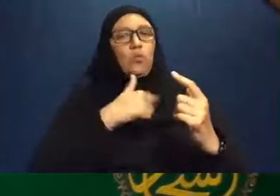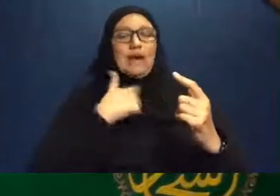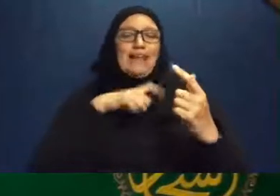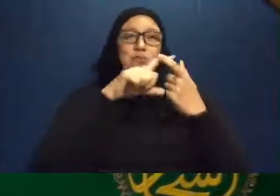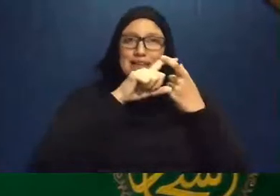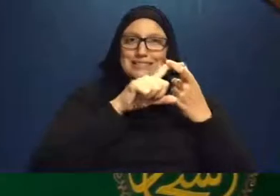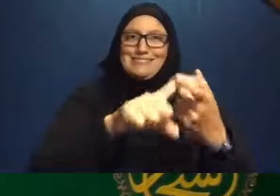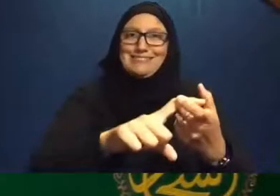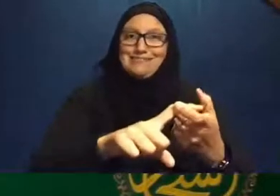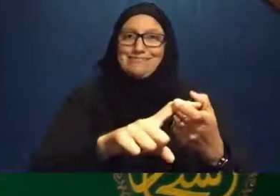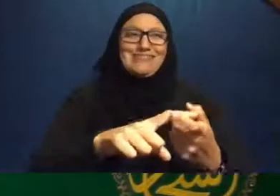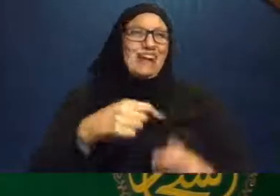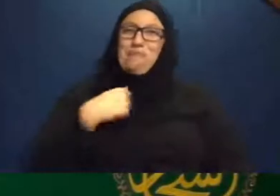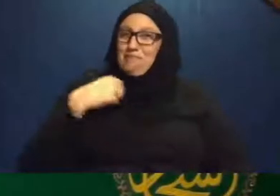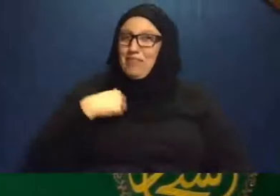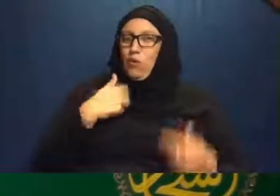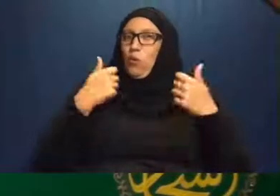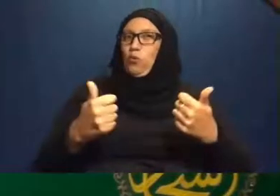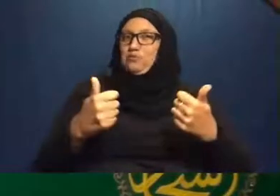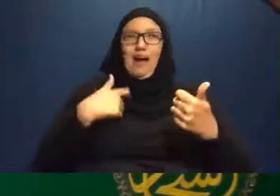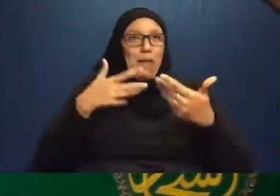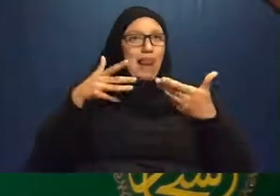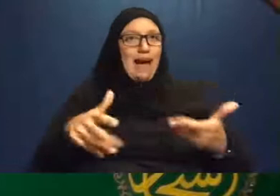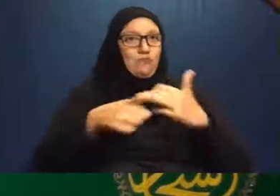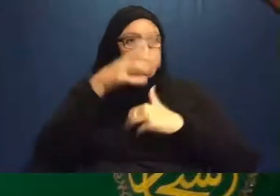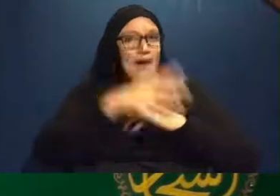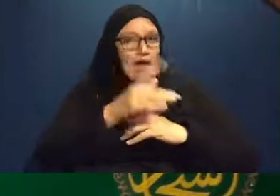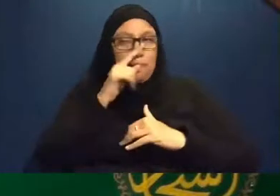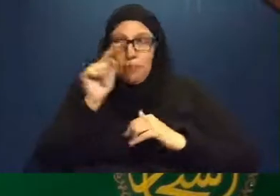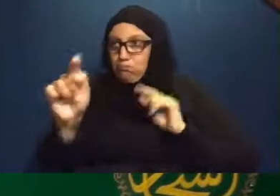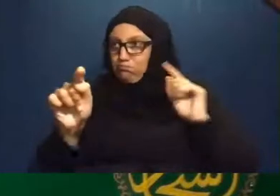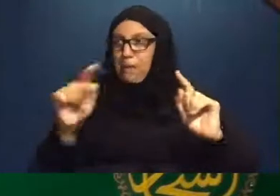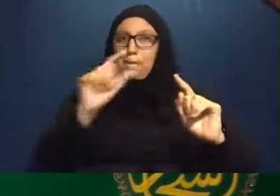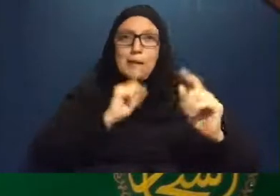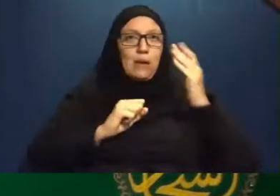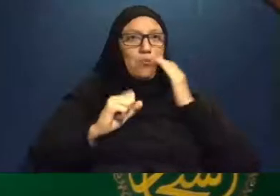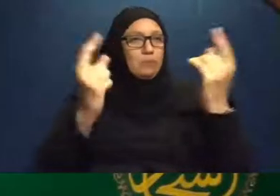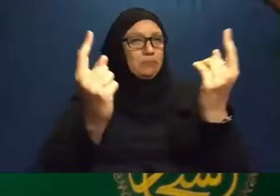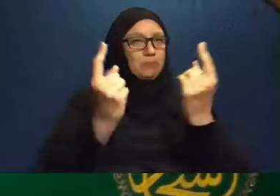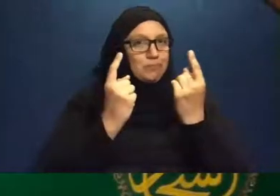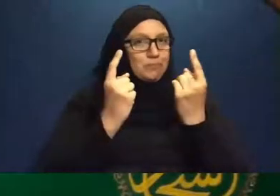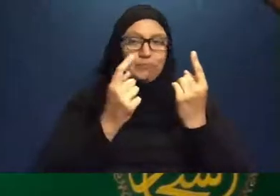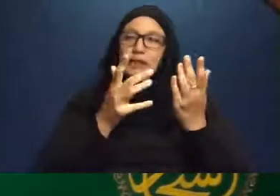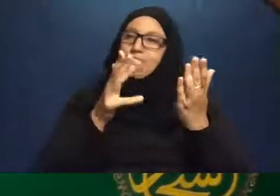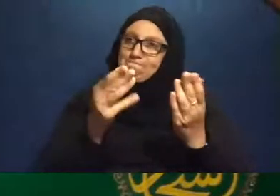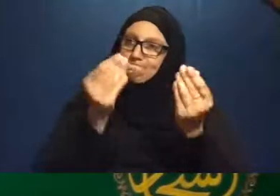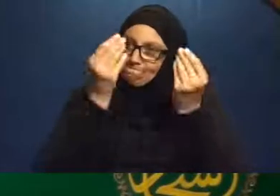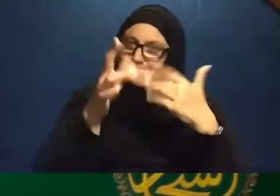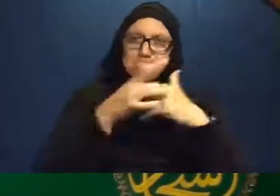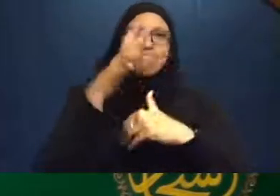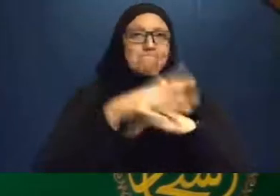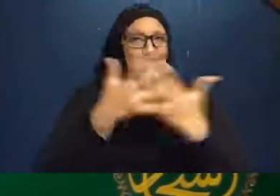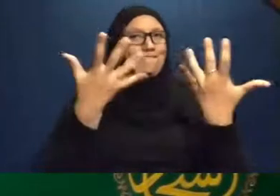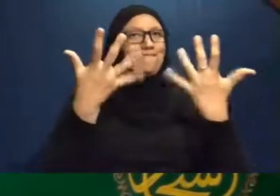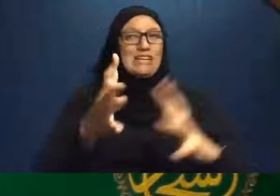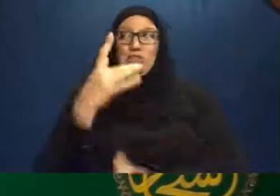everything. As a marriage celebrant, when I, after I solemnize the marriage, I tell the couples that, look, getting